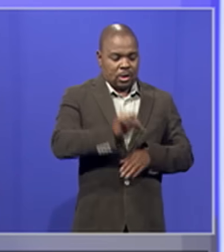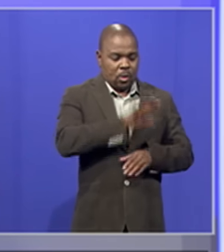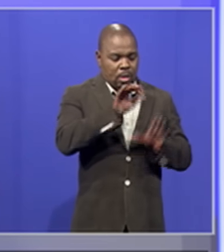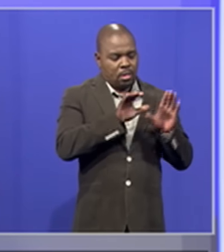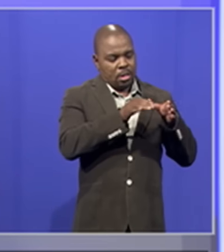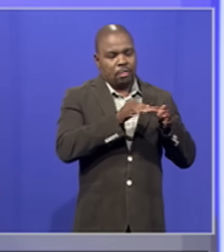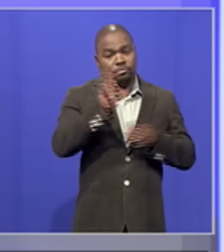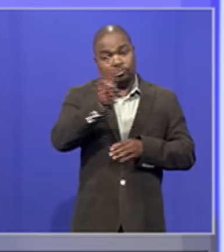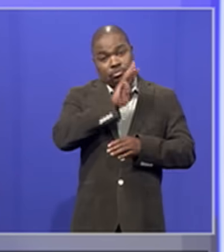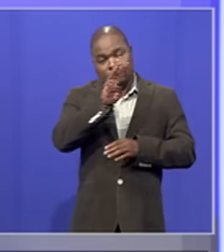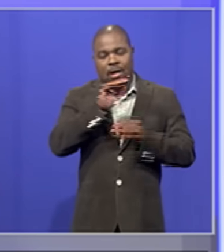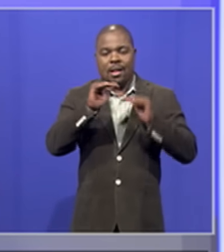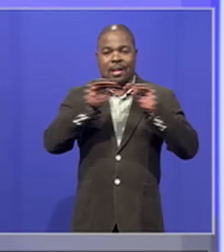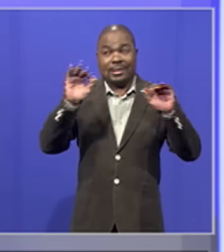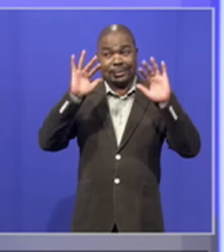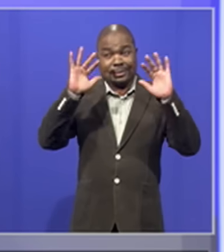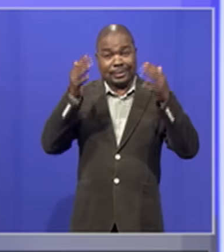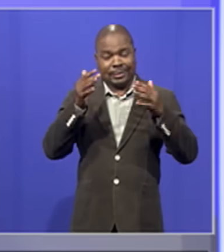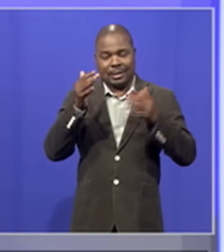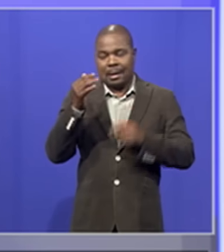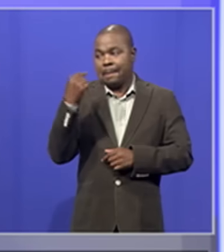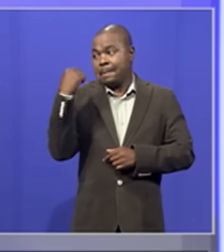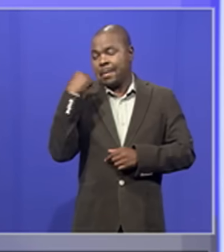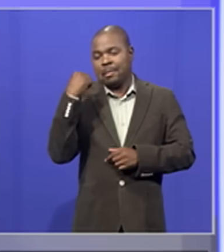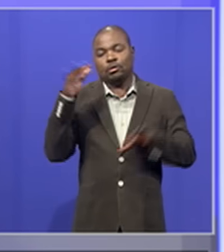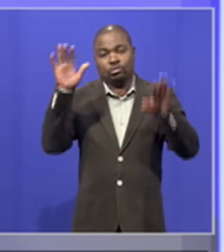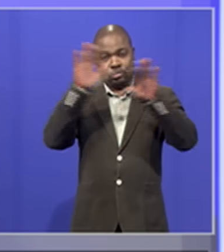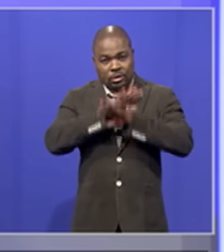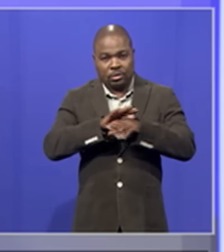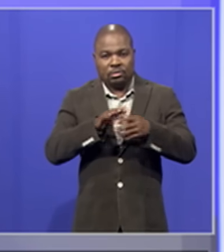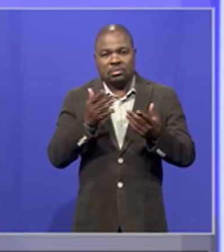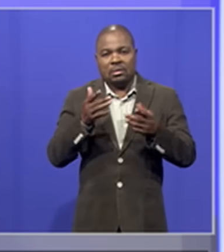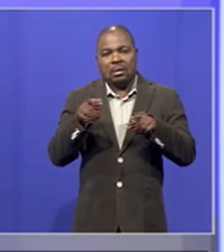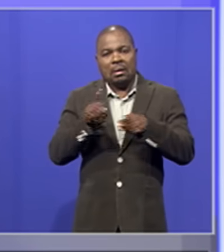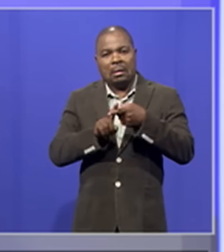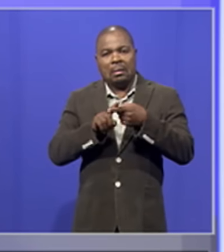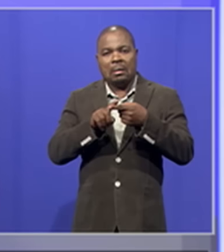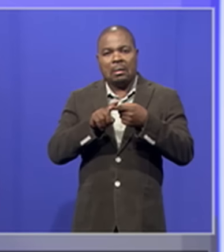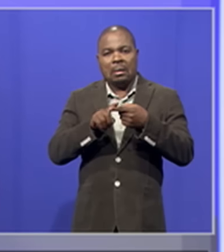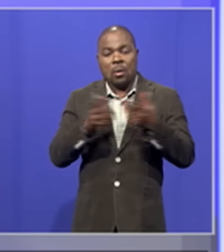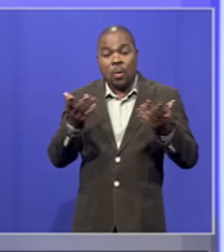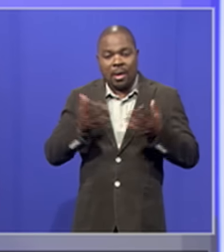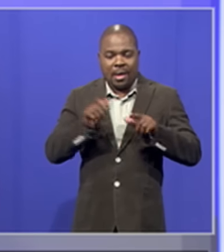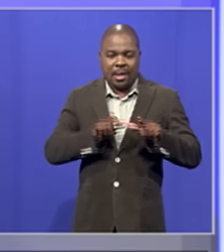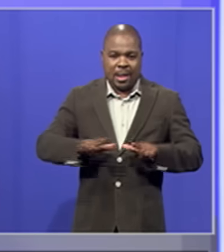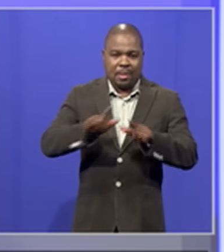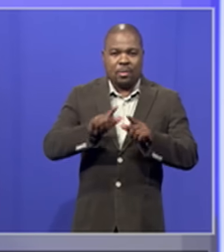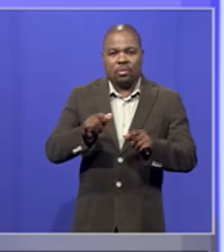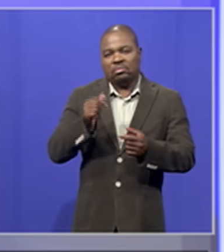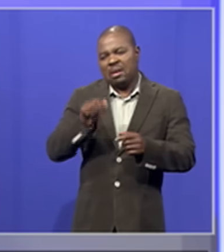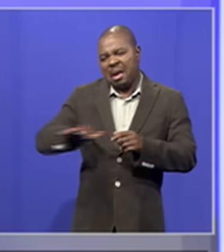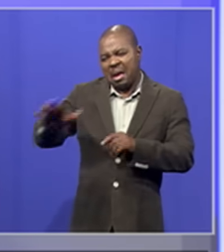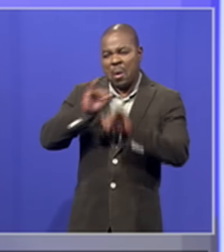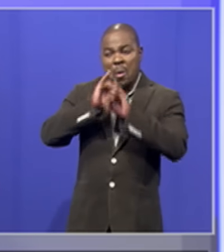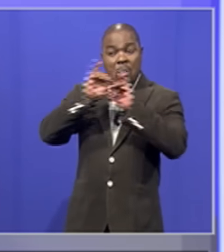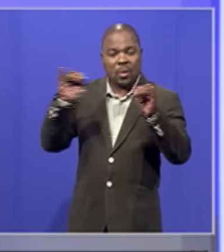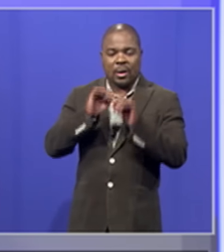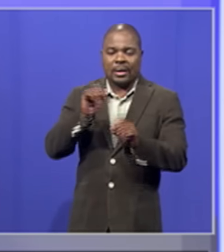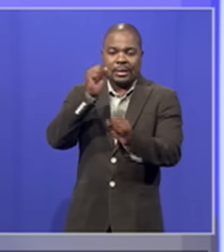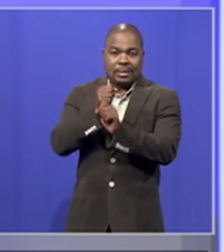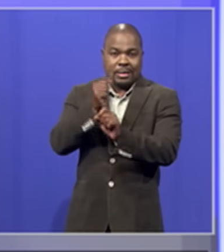ba lemošitše ka legato la bolesome bošegong bja maabane ditikologong tšeo di amegilwego ka provinceng ya Limpopo. Mafelo ao a